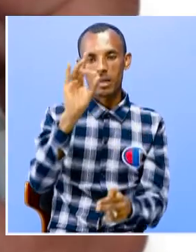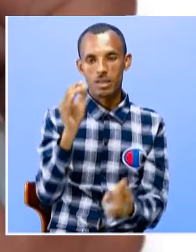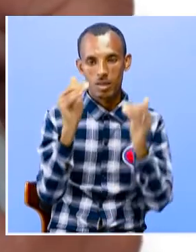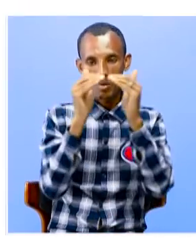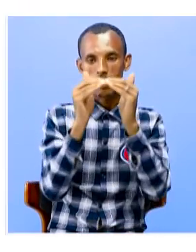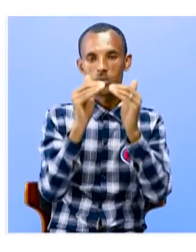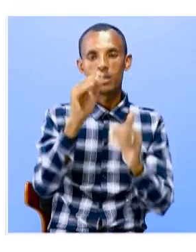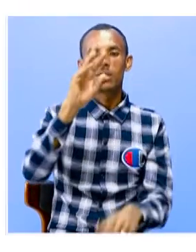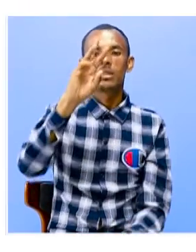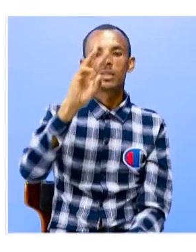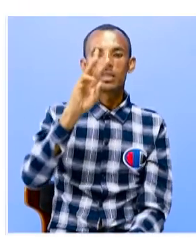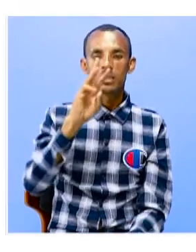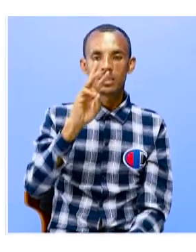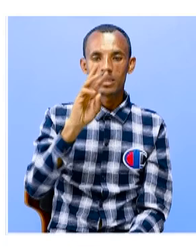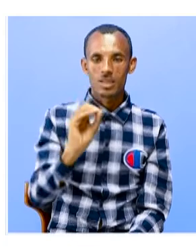gives us it is